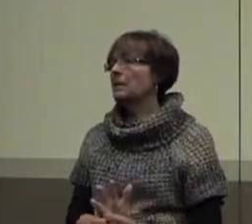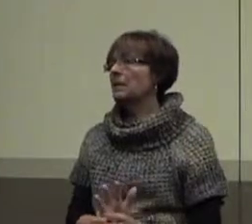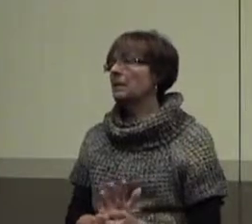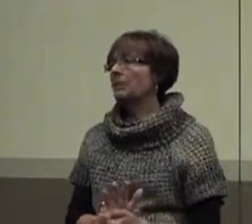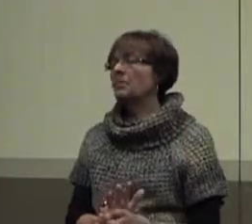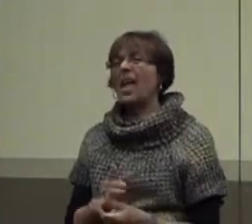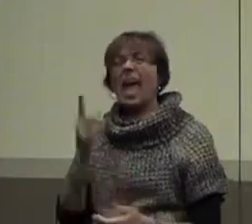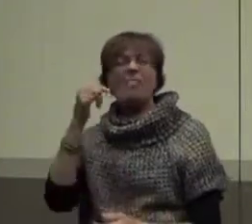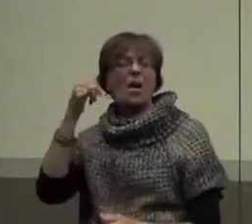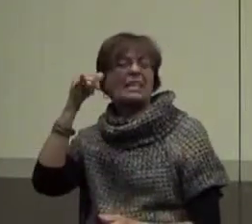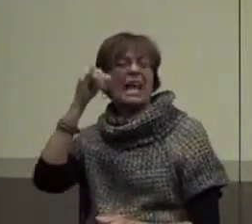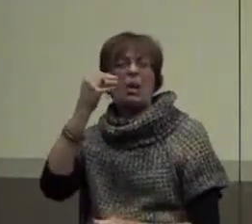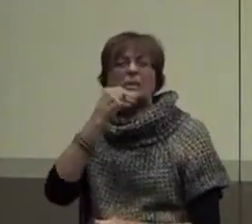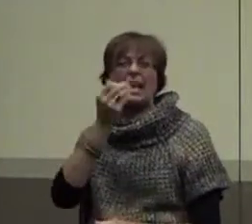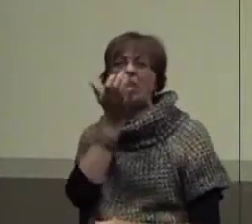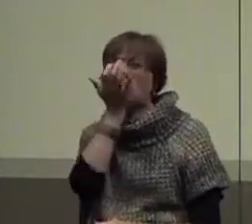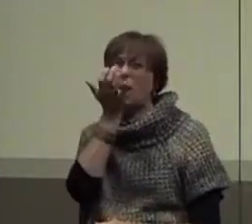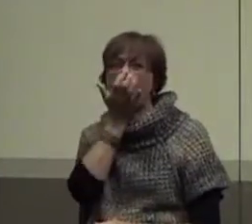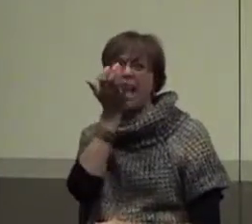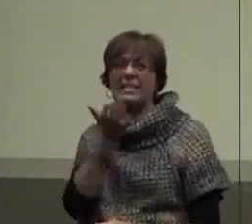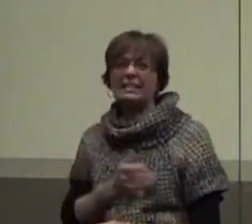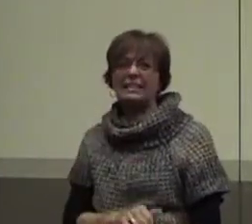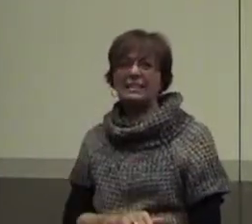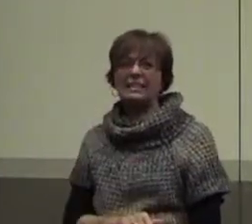I thought cows ate grass.